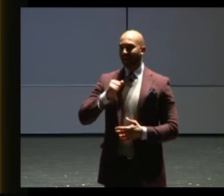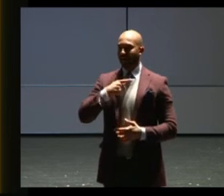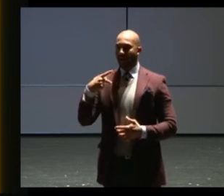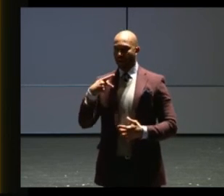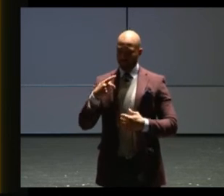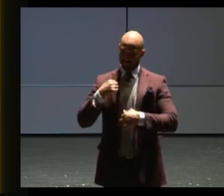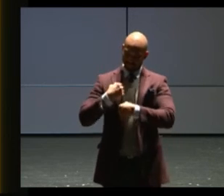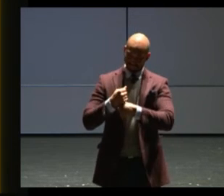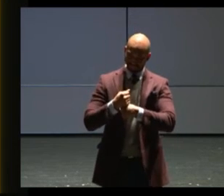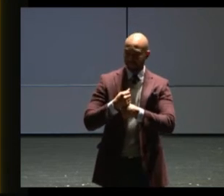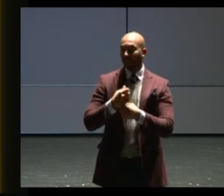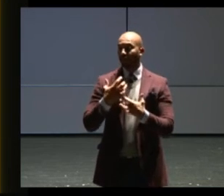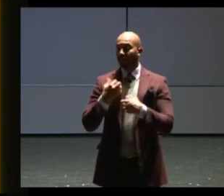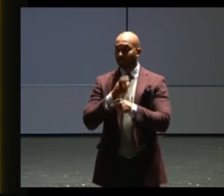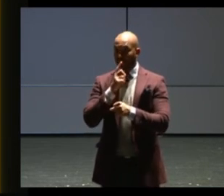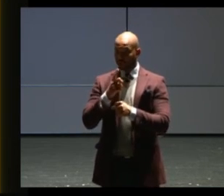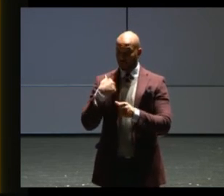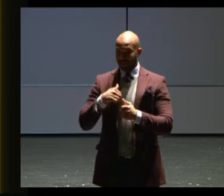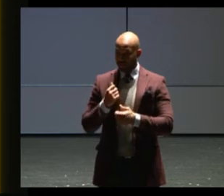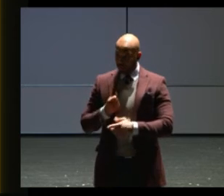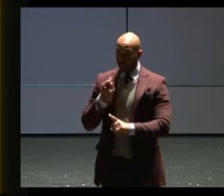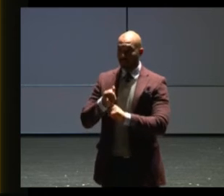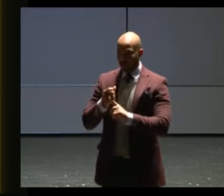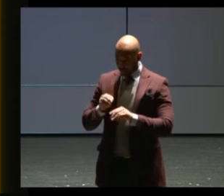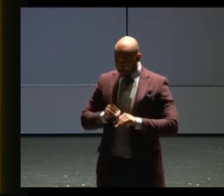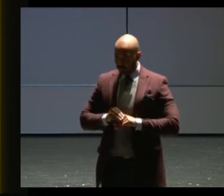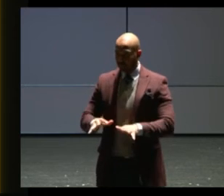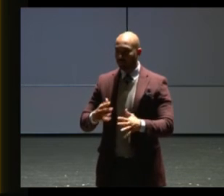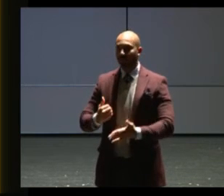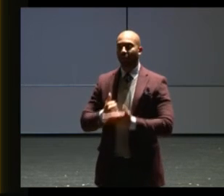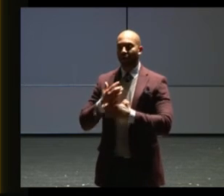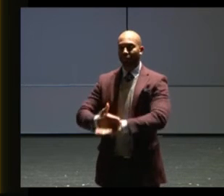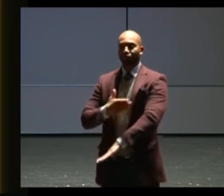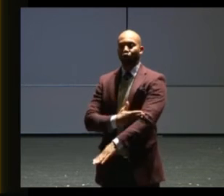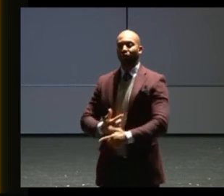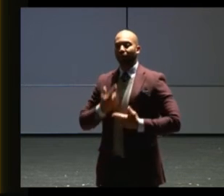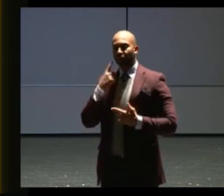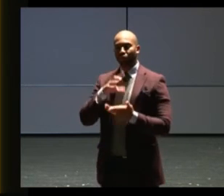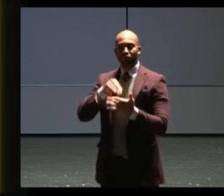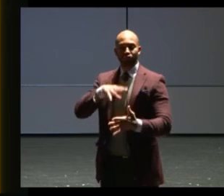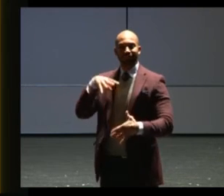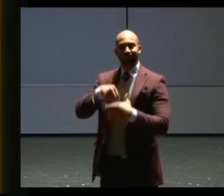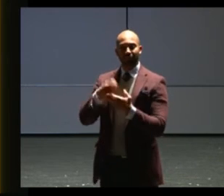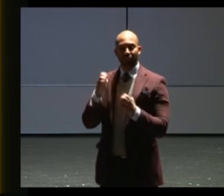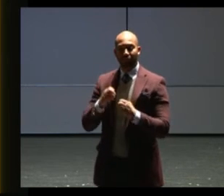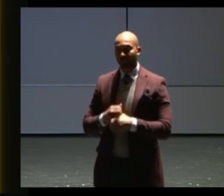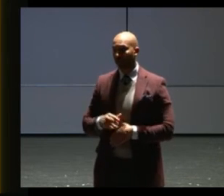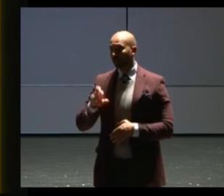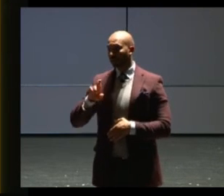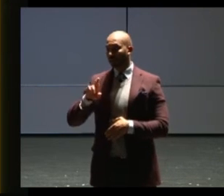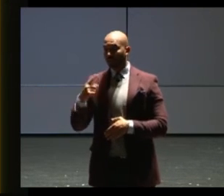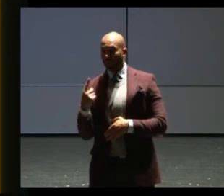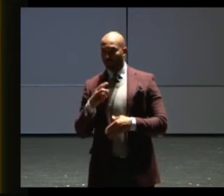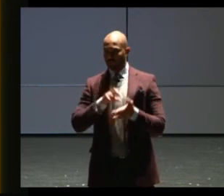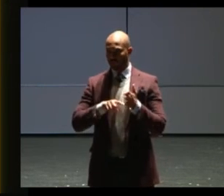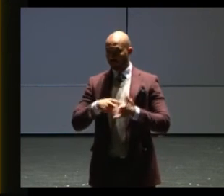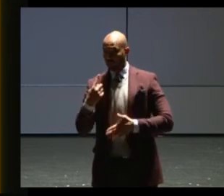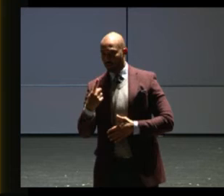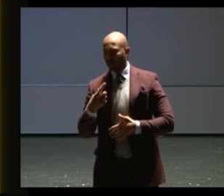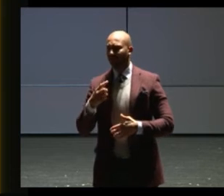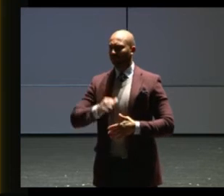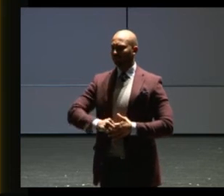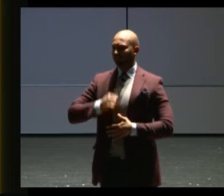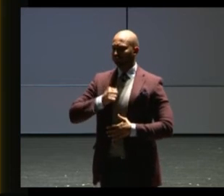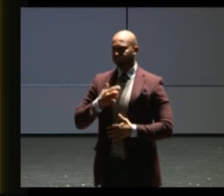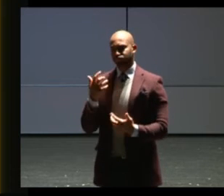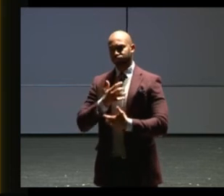enhance and improve the lives of children in emergency situations. Our research, our one prowess, has continued to be something that's a